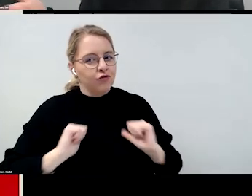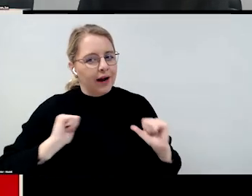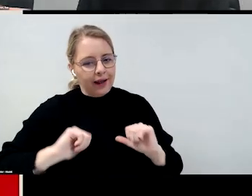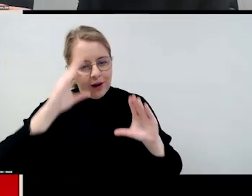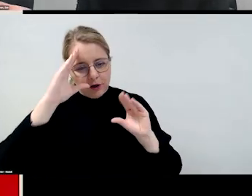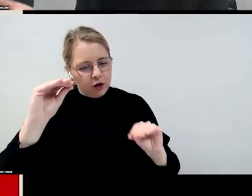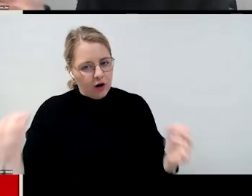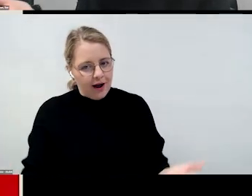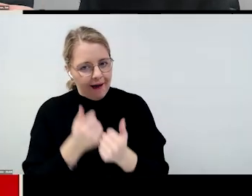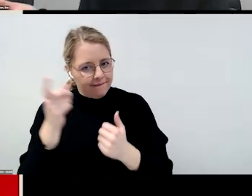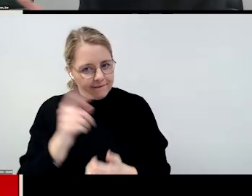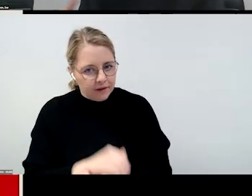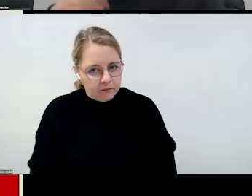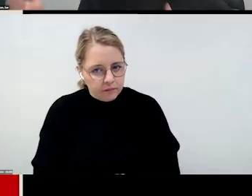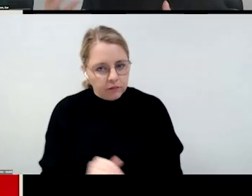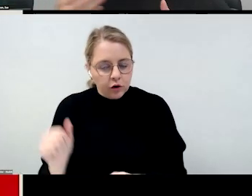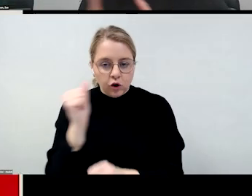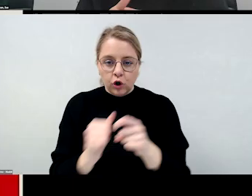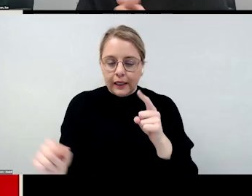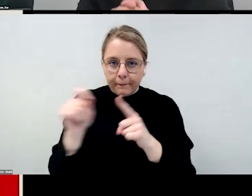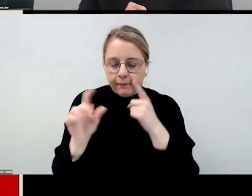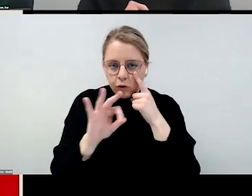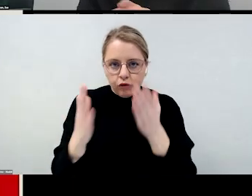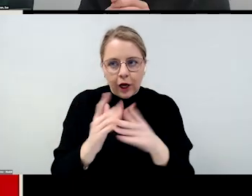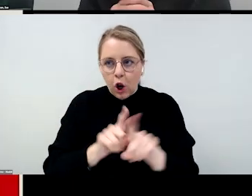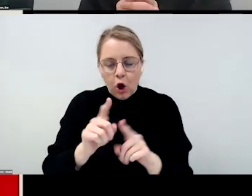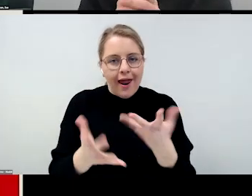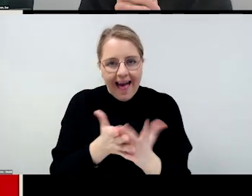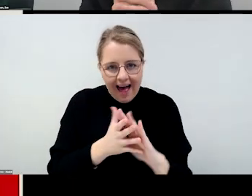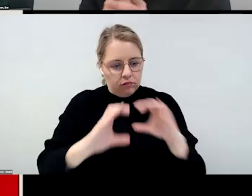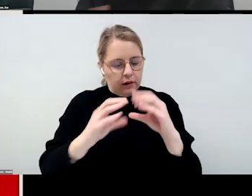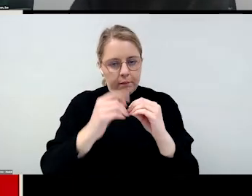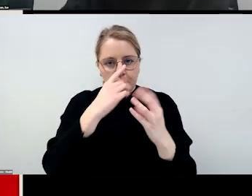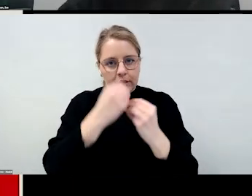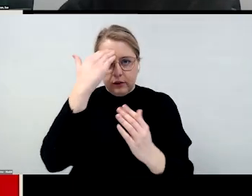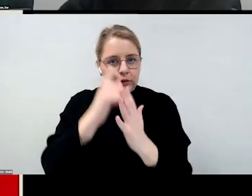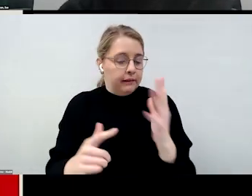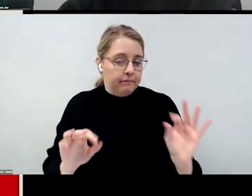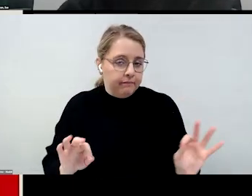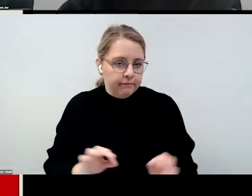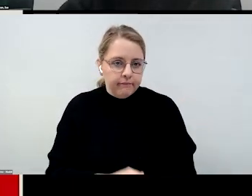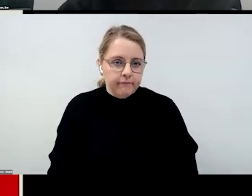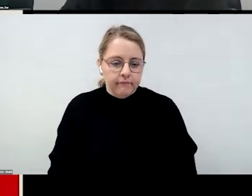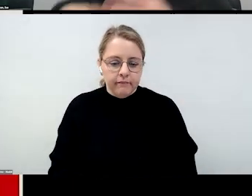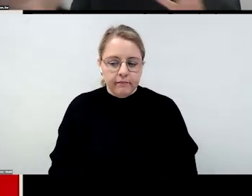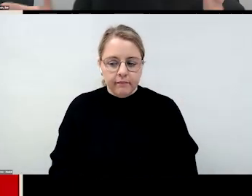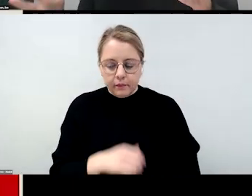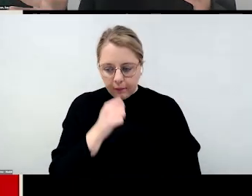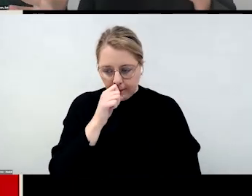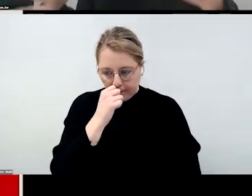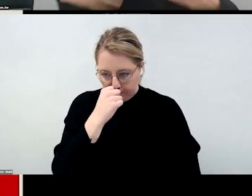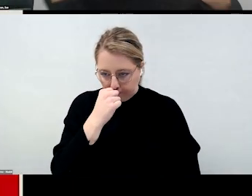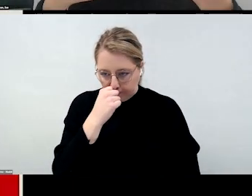often don't receive much training or education on how to communicate with a person with intellectual disability. All